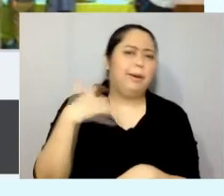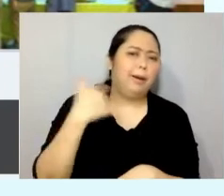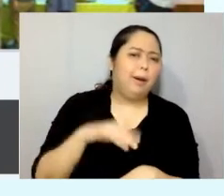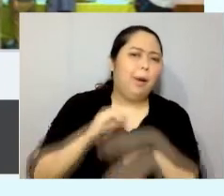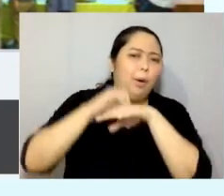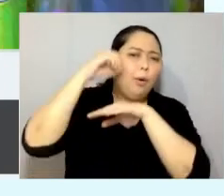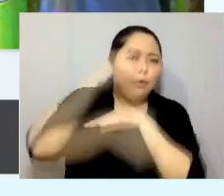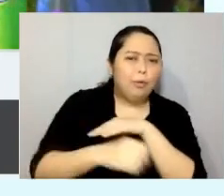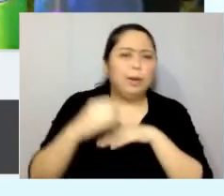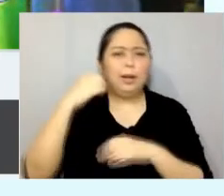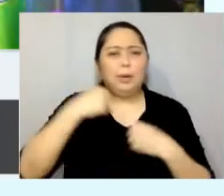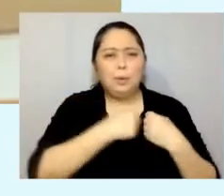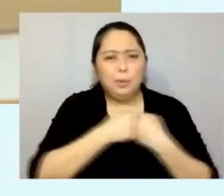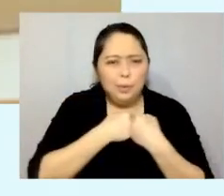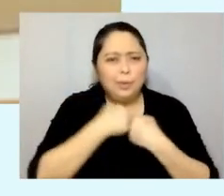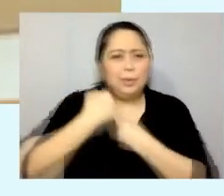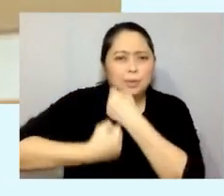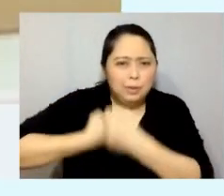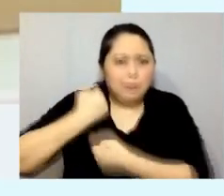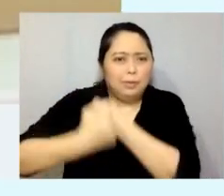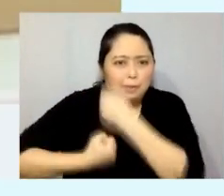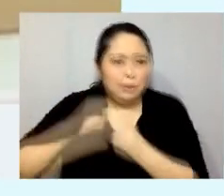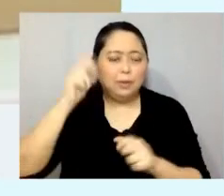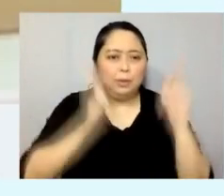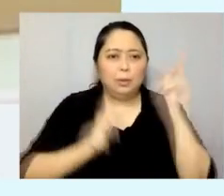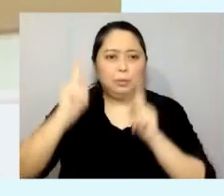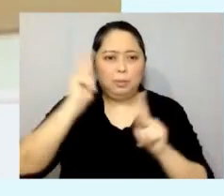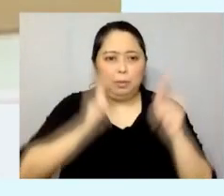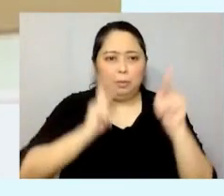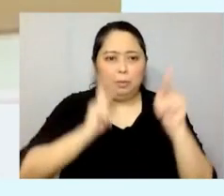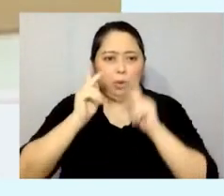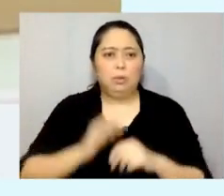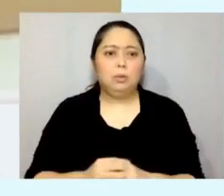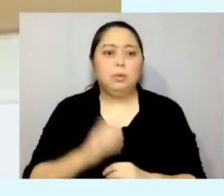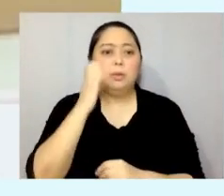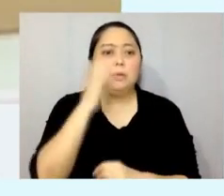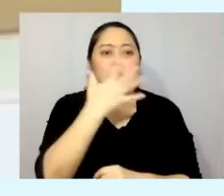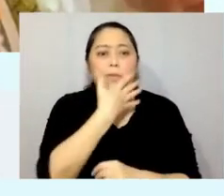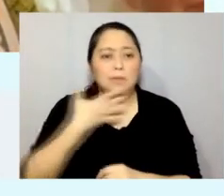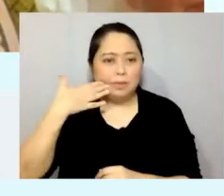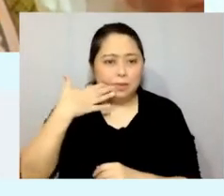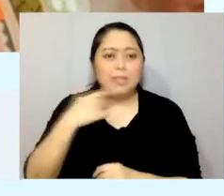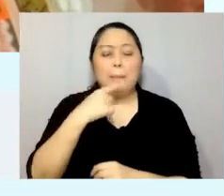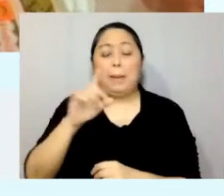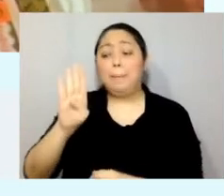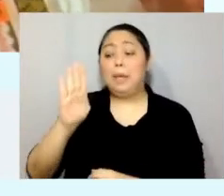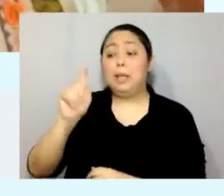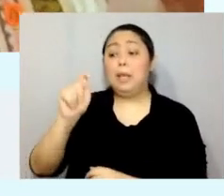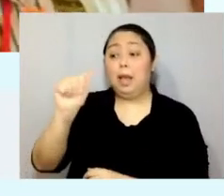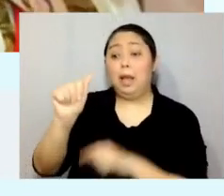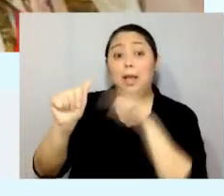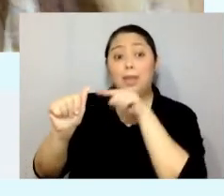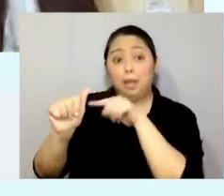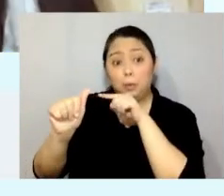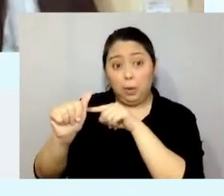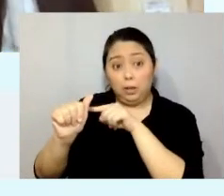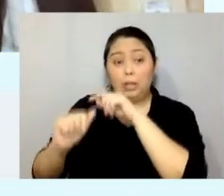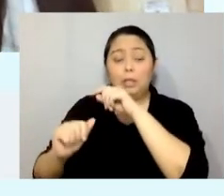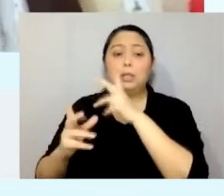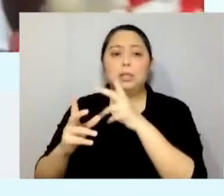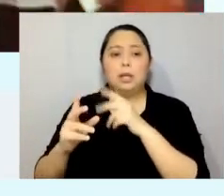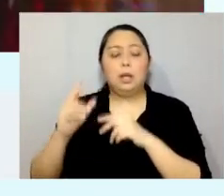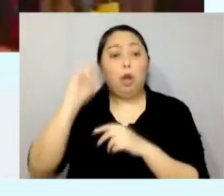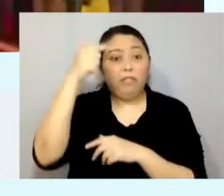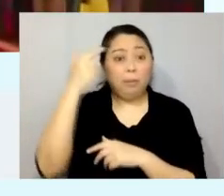Grabe ng paghihirap ng tao niyan, no? Sayadi said the BTA, which serves as the interim government, did not listen